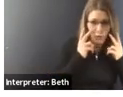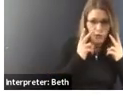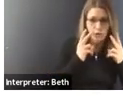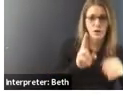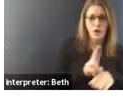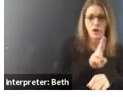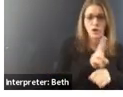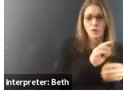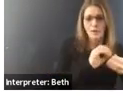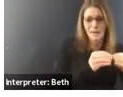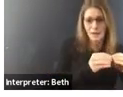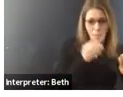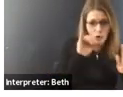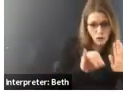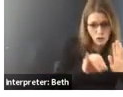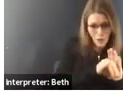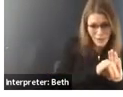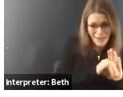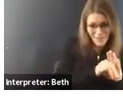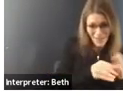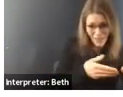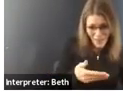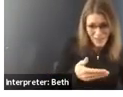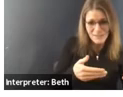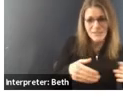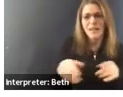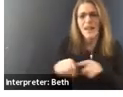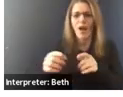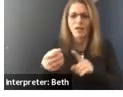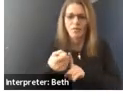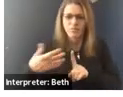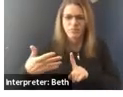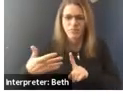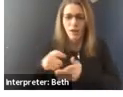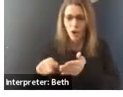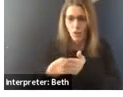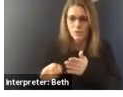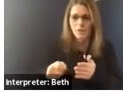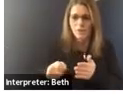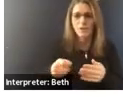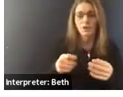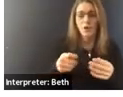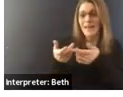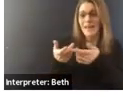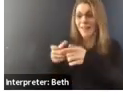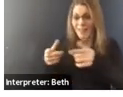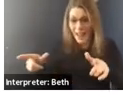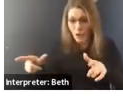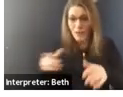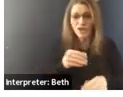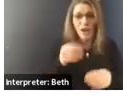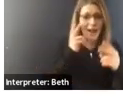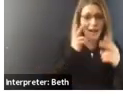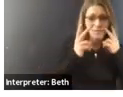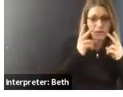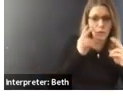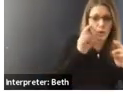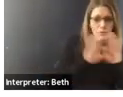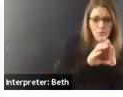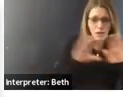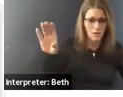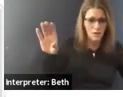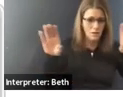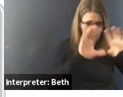things, and notes. So it's language and visual together, right? And I feel that really